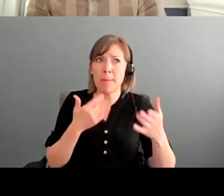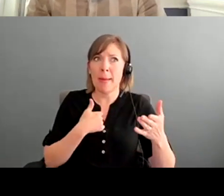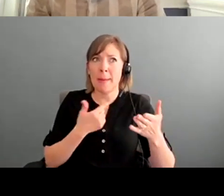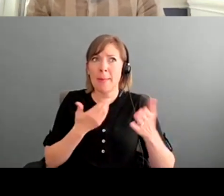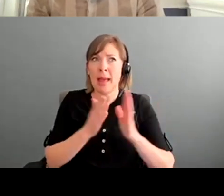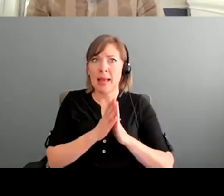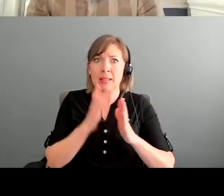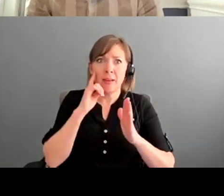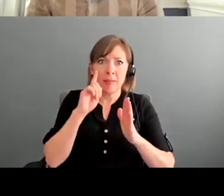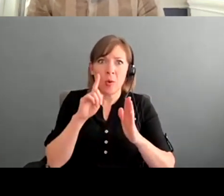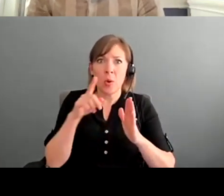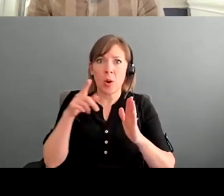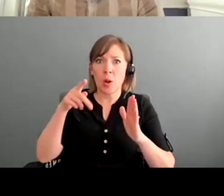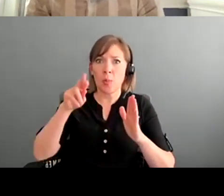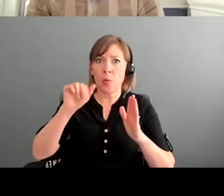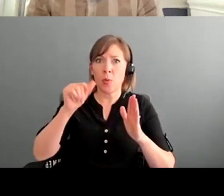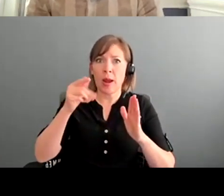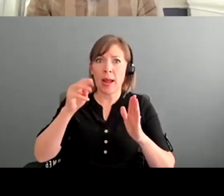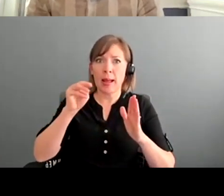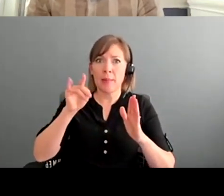for a sort of pragmatic